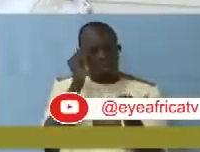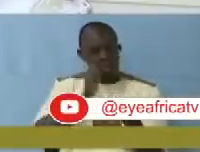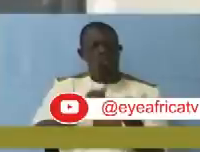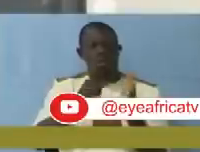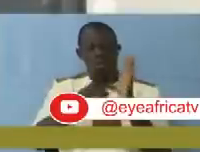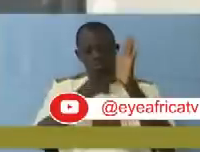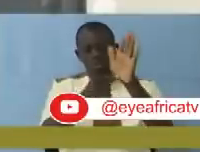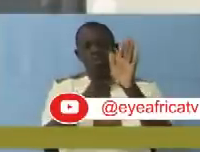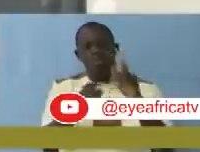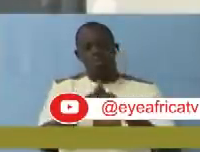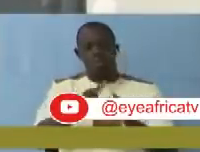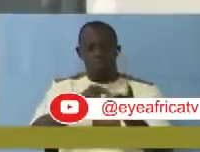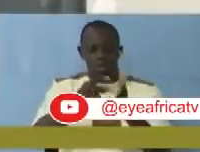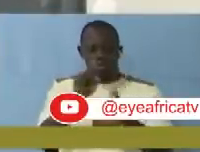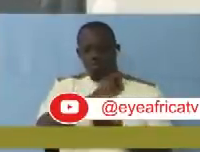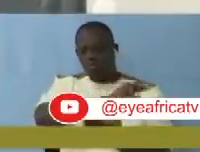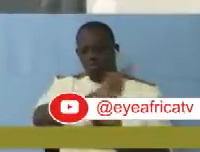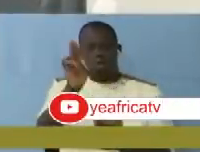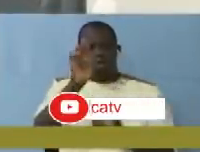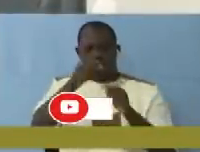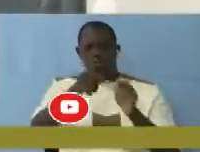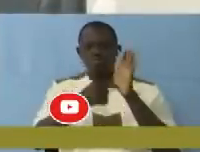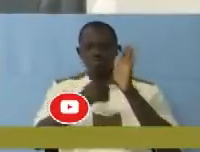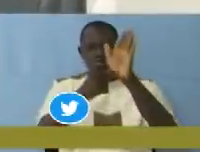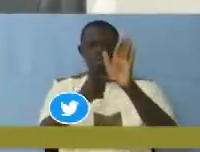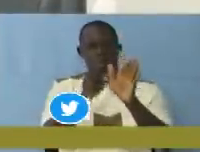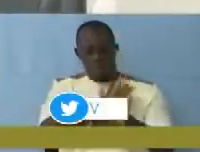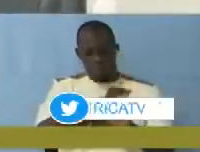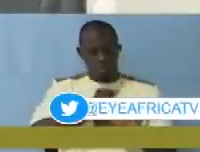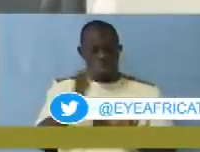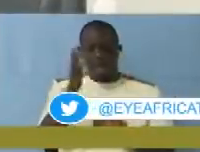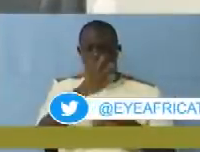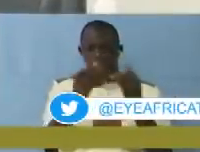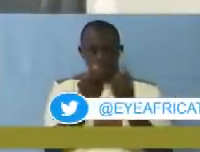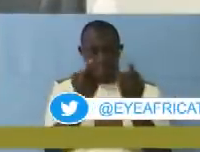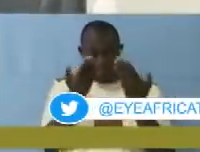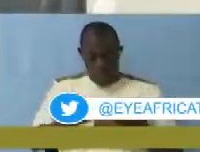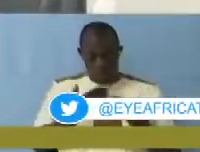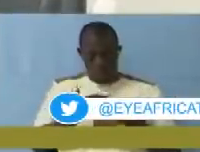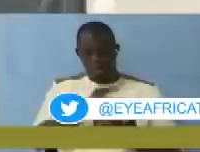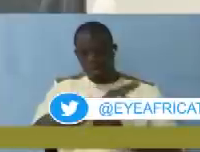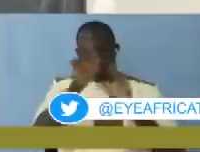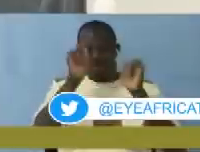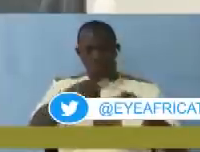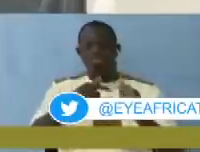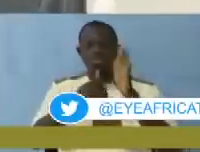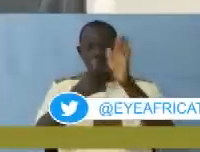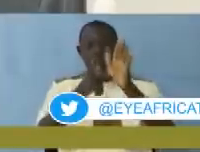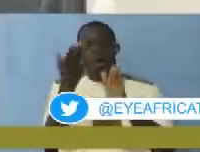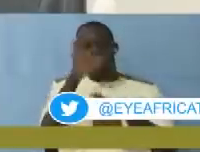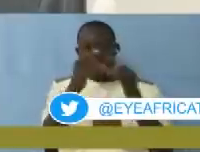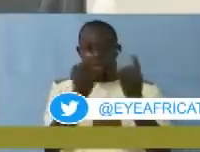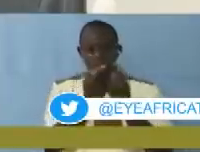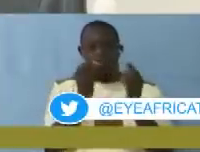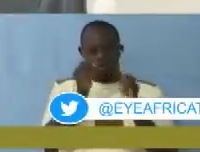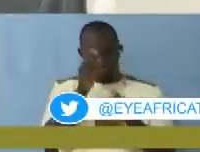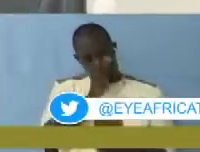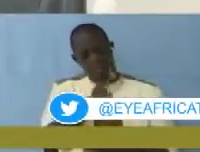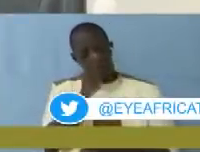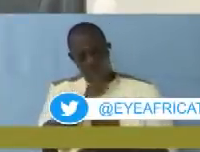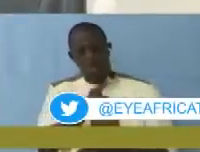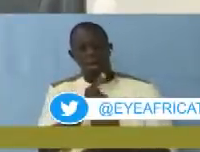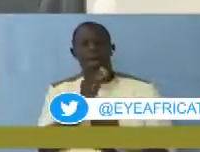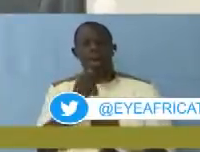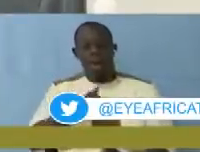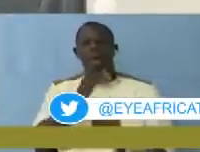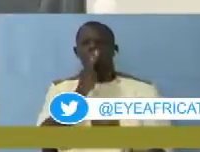So you cannot show us anything to show As that. at now, yes. Okay, as at now. Yes. All right. But I'll make efforts. Okay. I promise